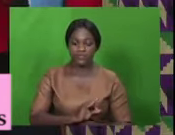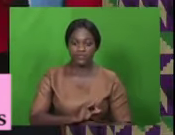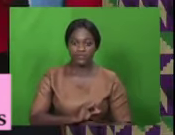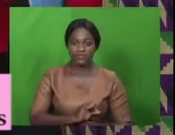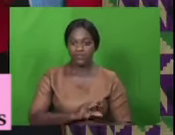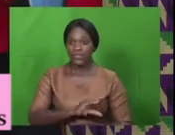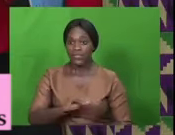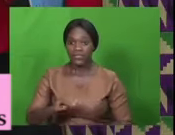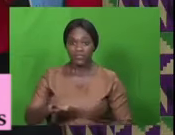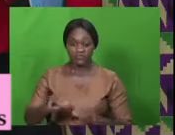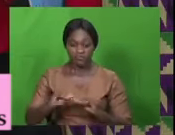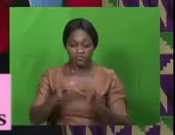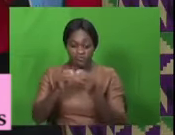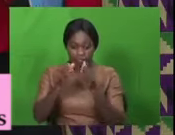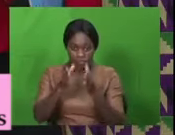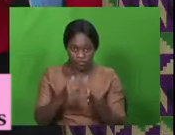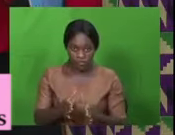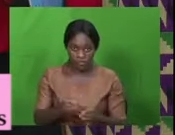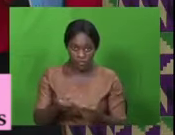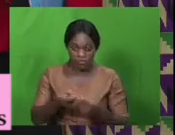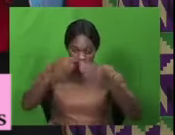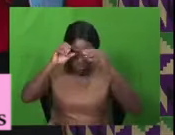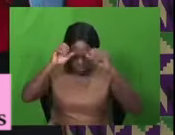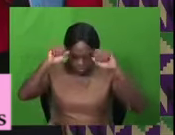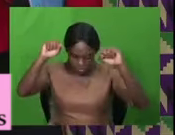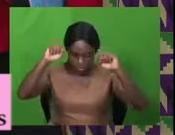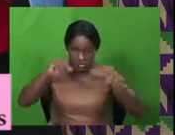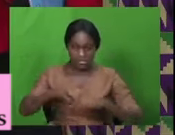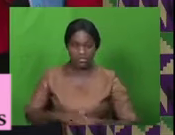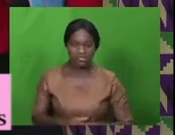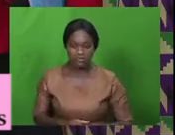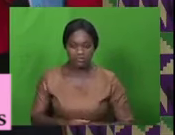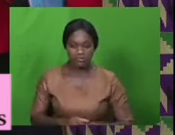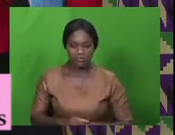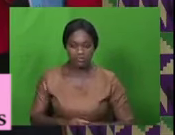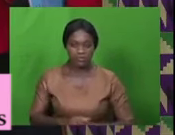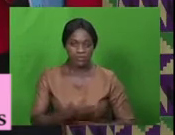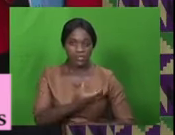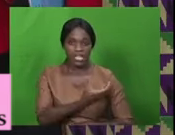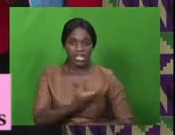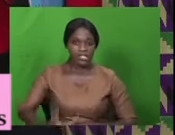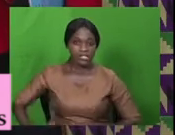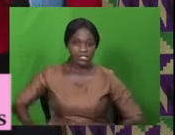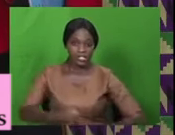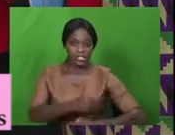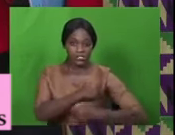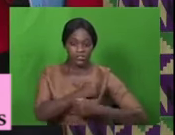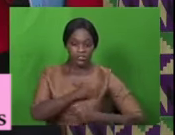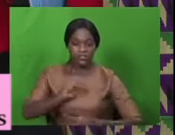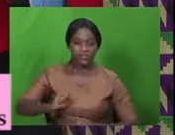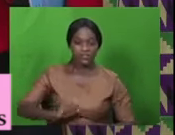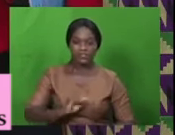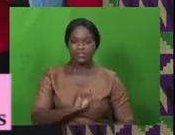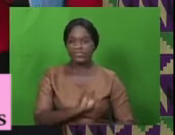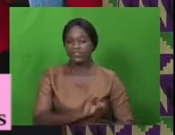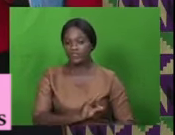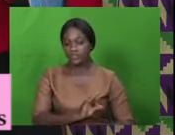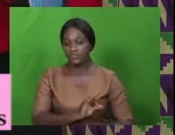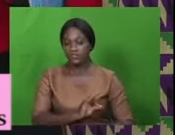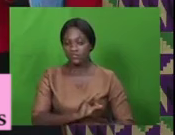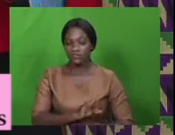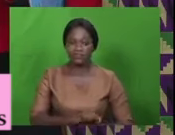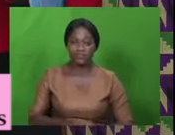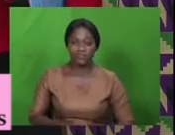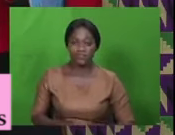and officials of the Presidency, the Chief of Defense Staff, Vice Admiral Seth